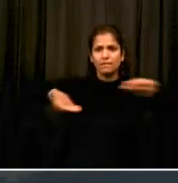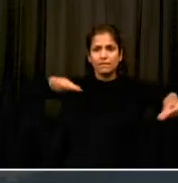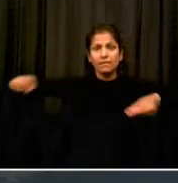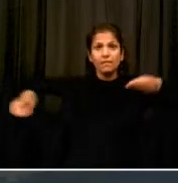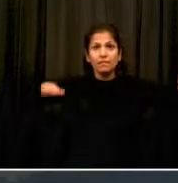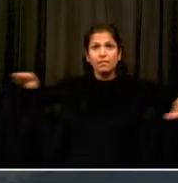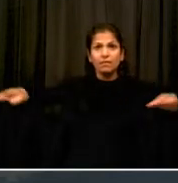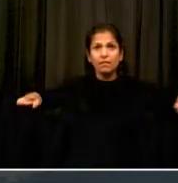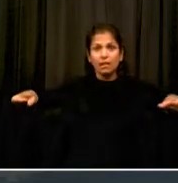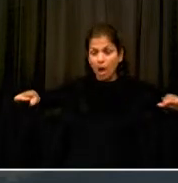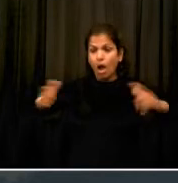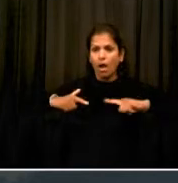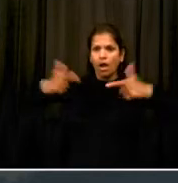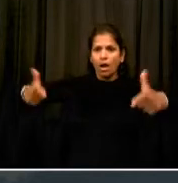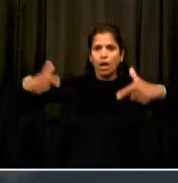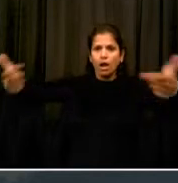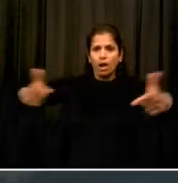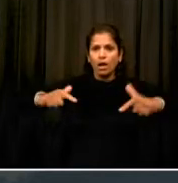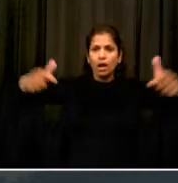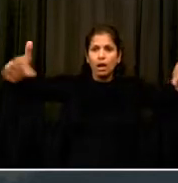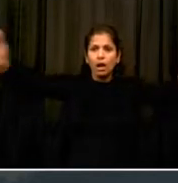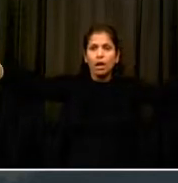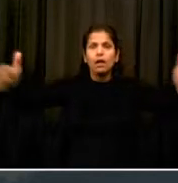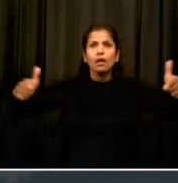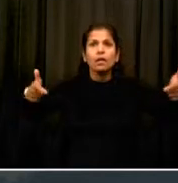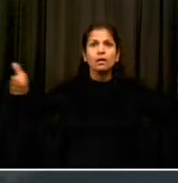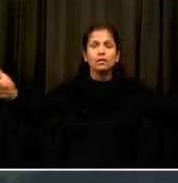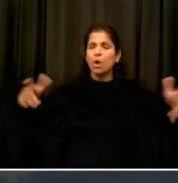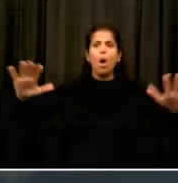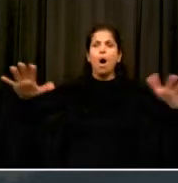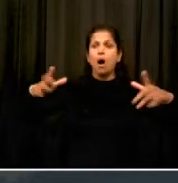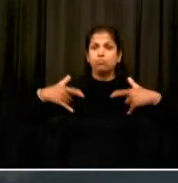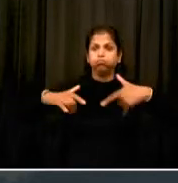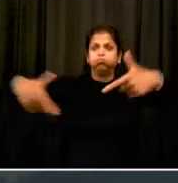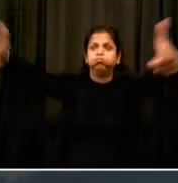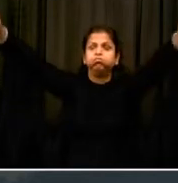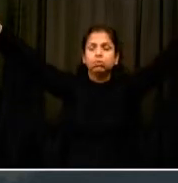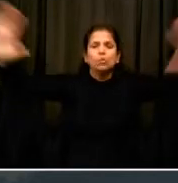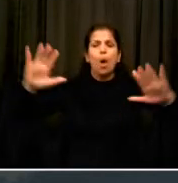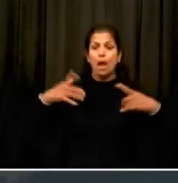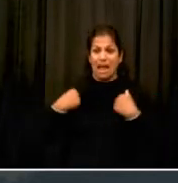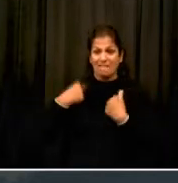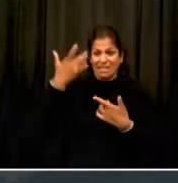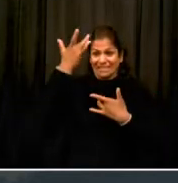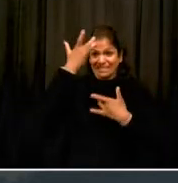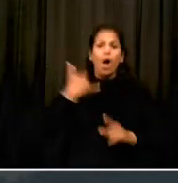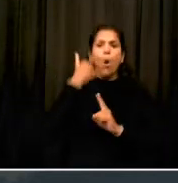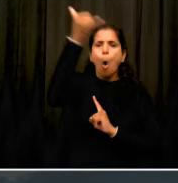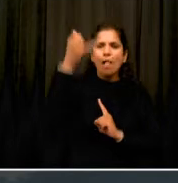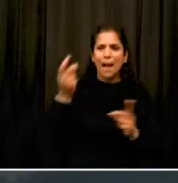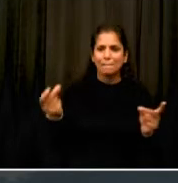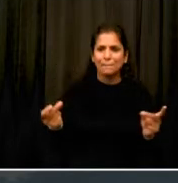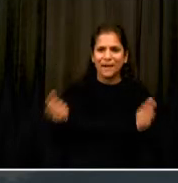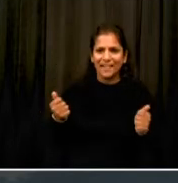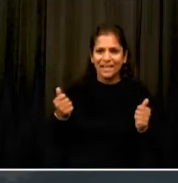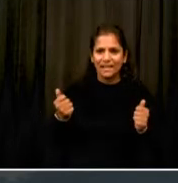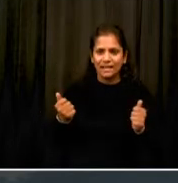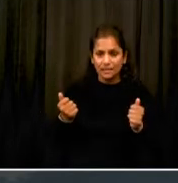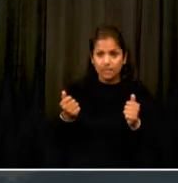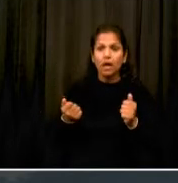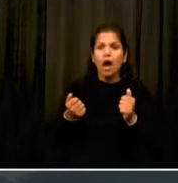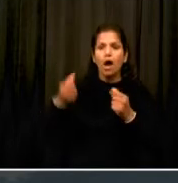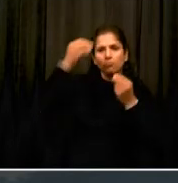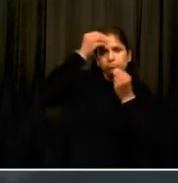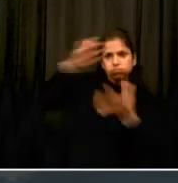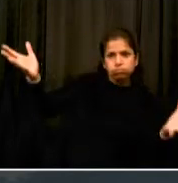potentially prevented, by not allowing that to happen, more than 5,000 new cases of the coronavirus across New York